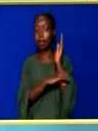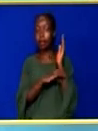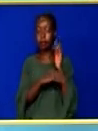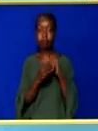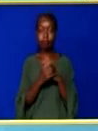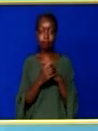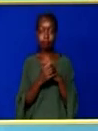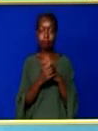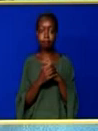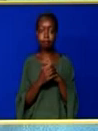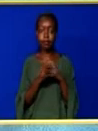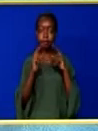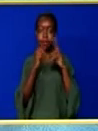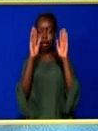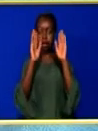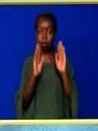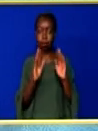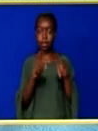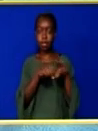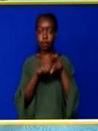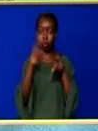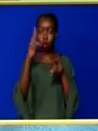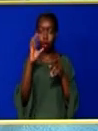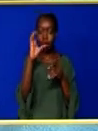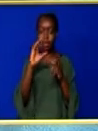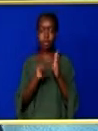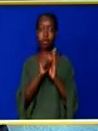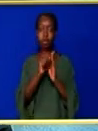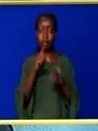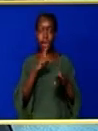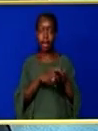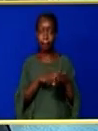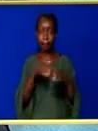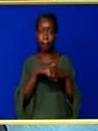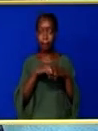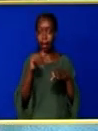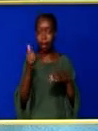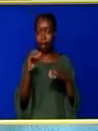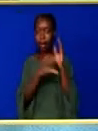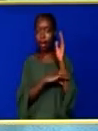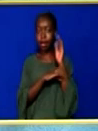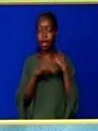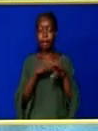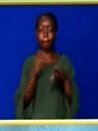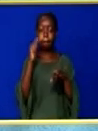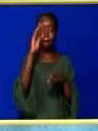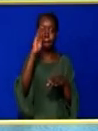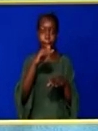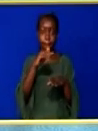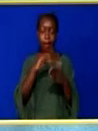very important there, you said, even dual citizenship, it means that when you belong to the other country, when you come back again, you have to